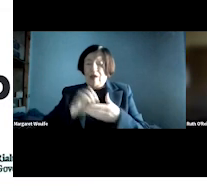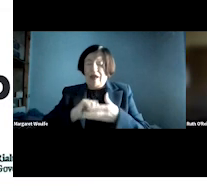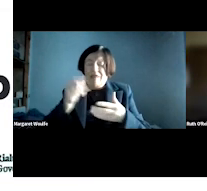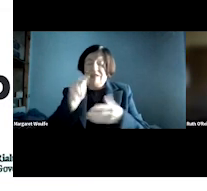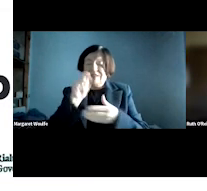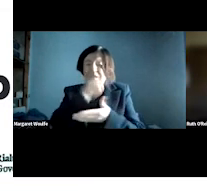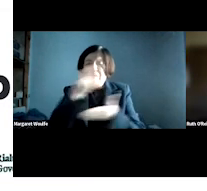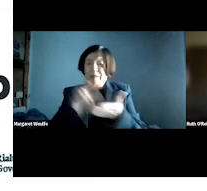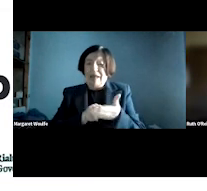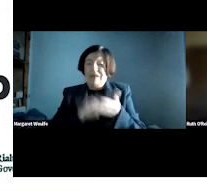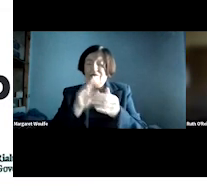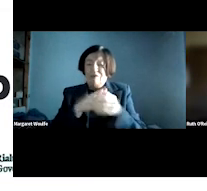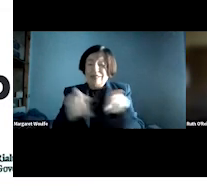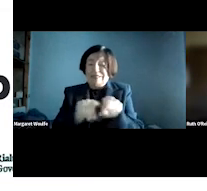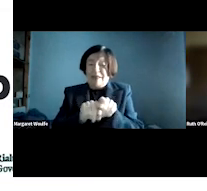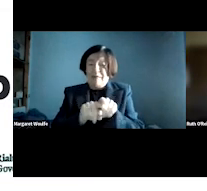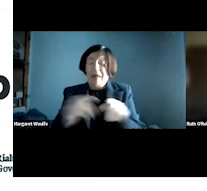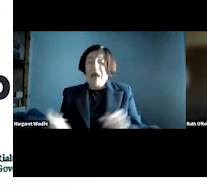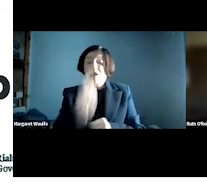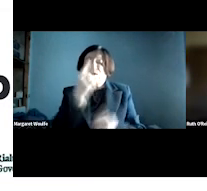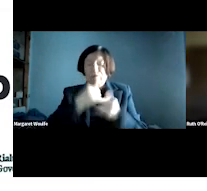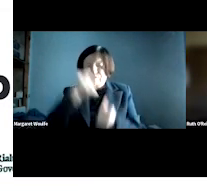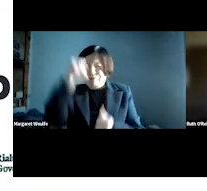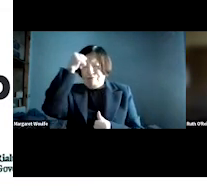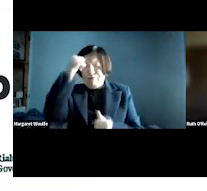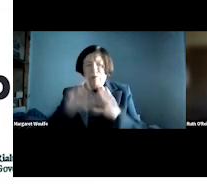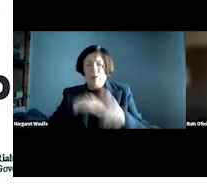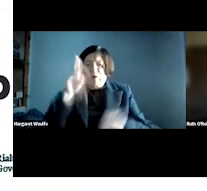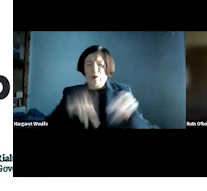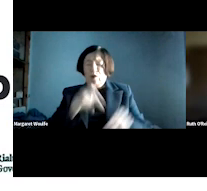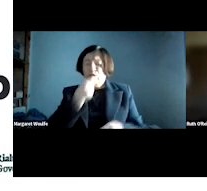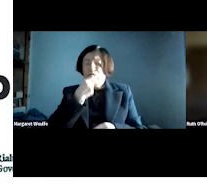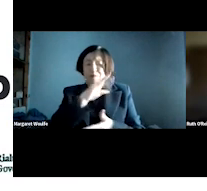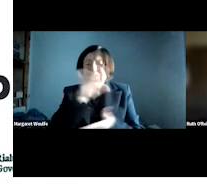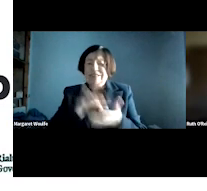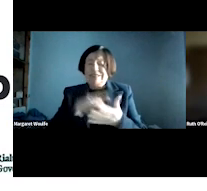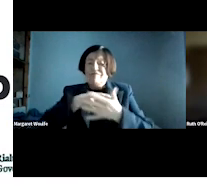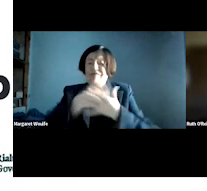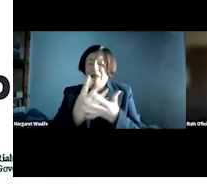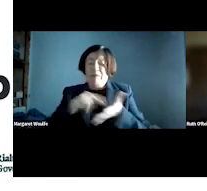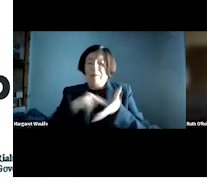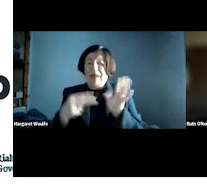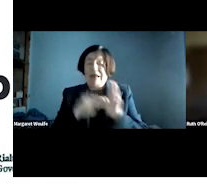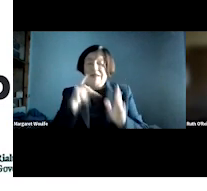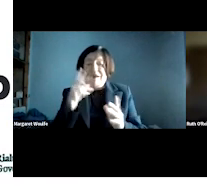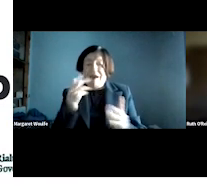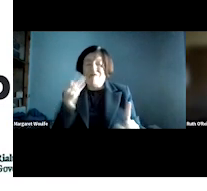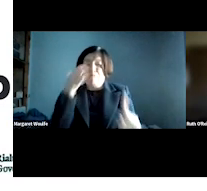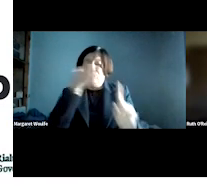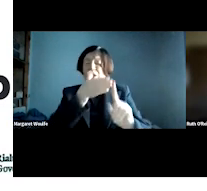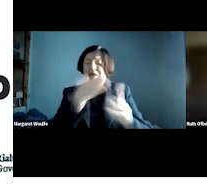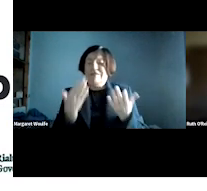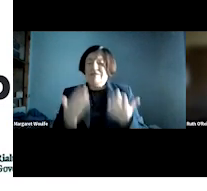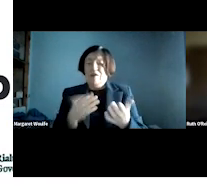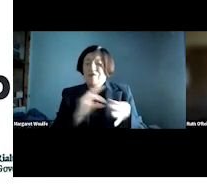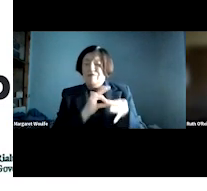for same. And anyone who's familiar with the new Dublin City development plan will see that there's an objective in that now that's